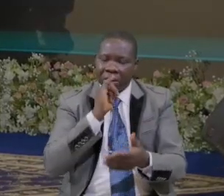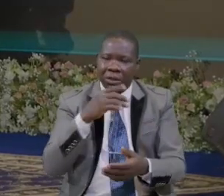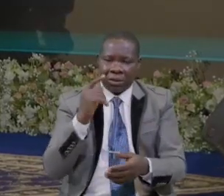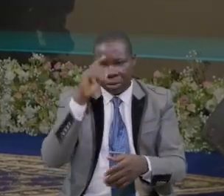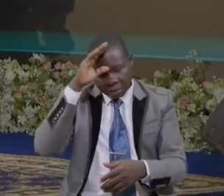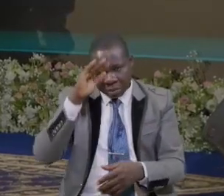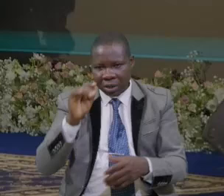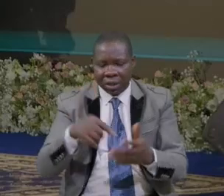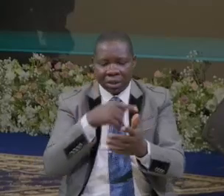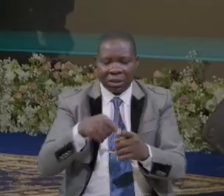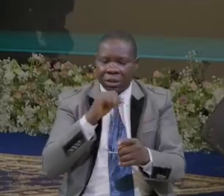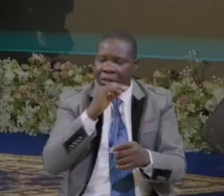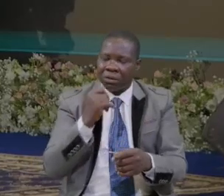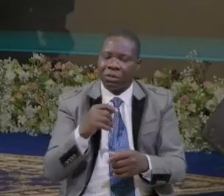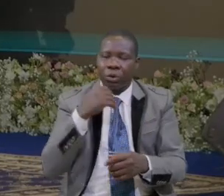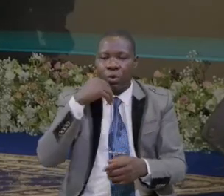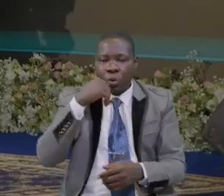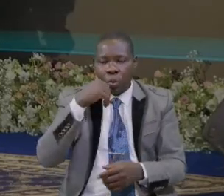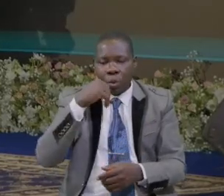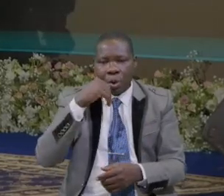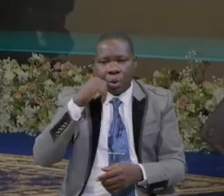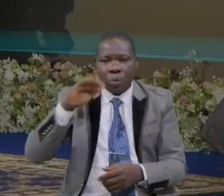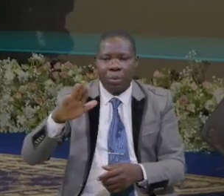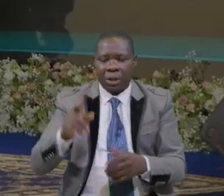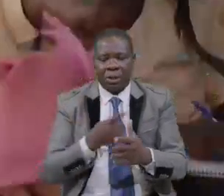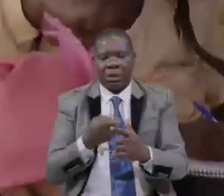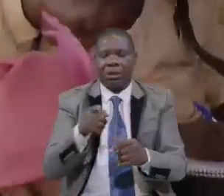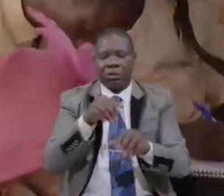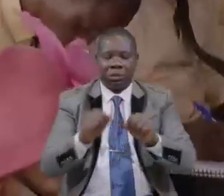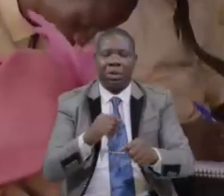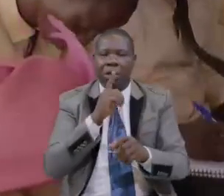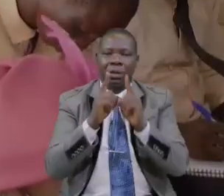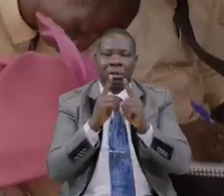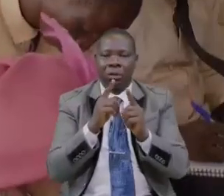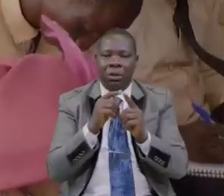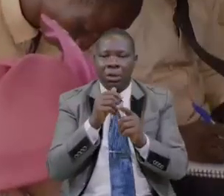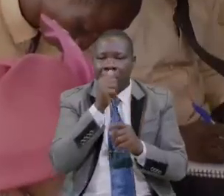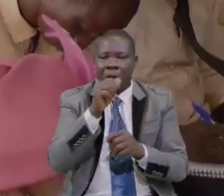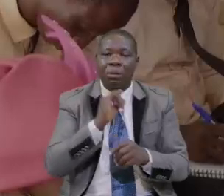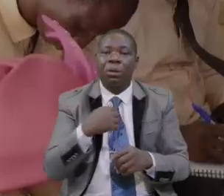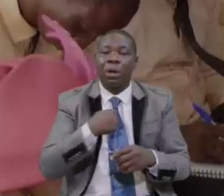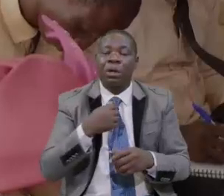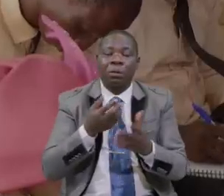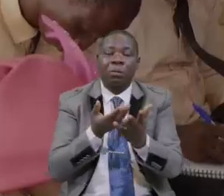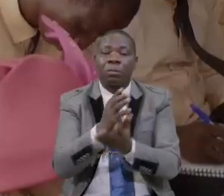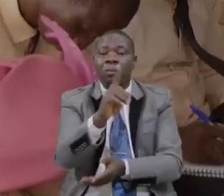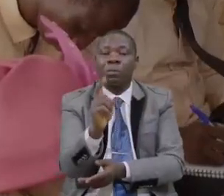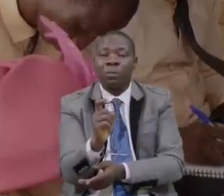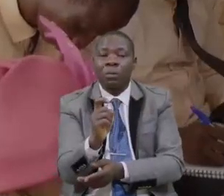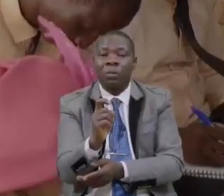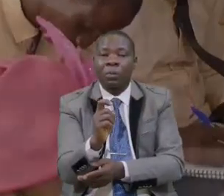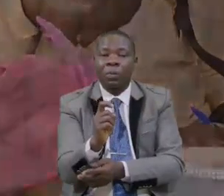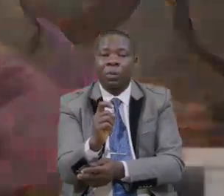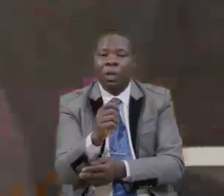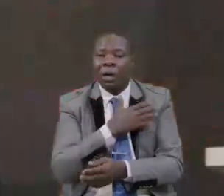woman," and then you can talk. Am I right? Yeah. And so at the right time,